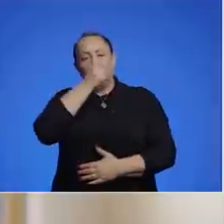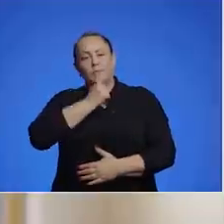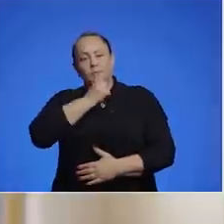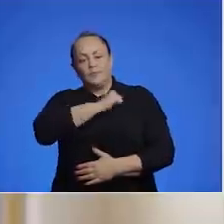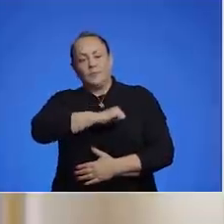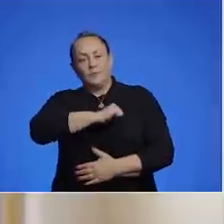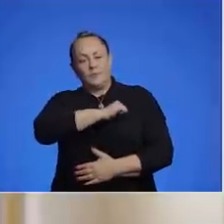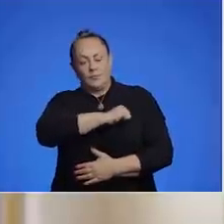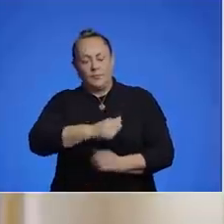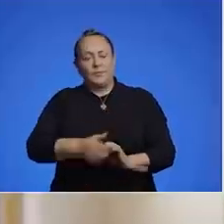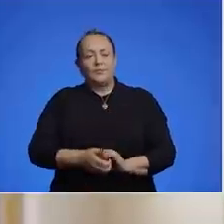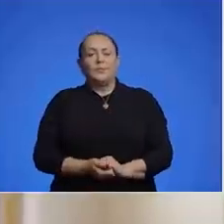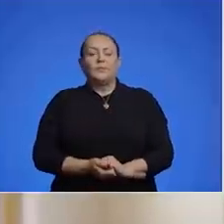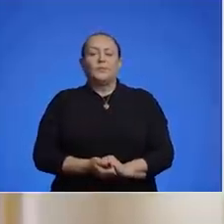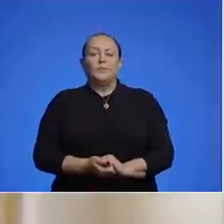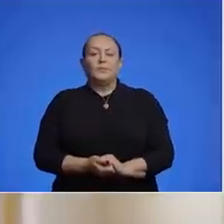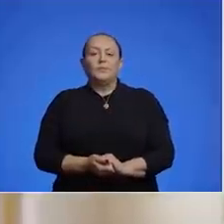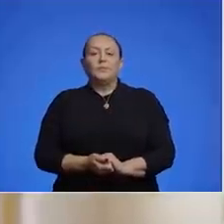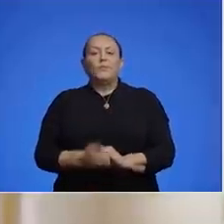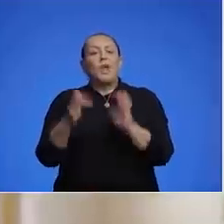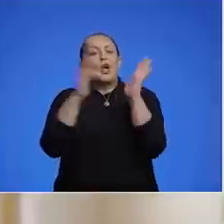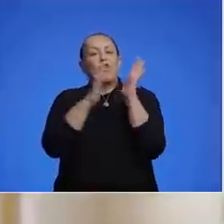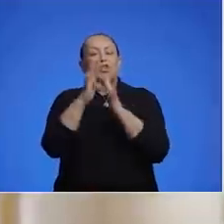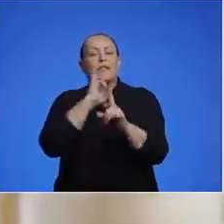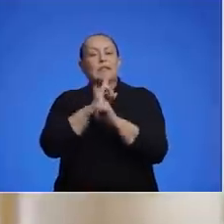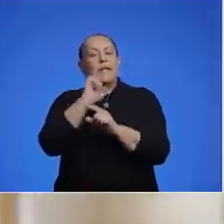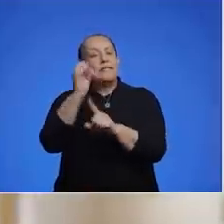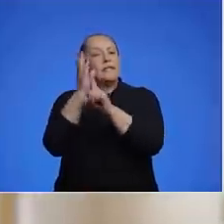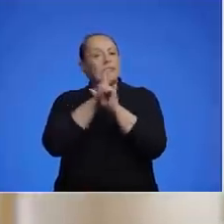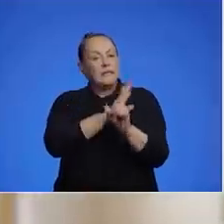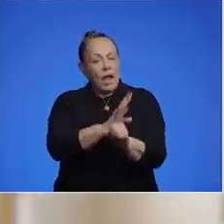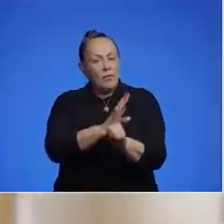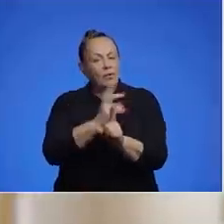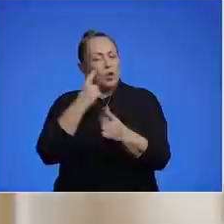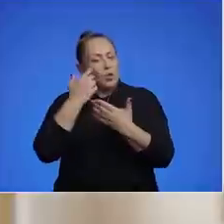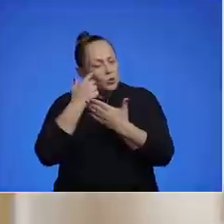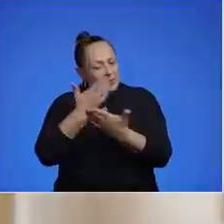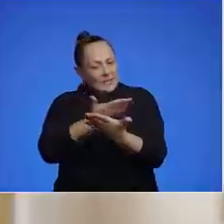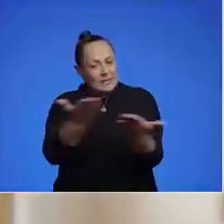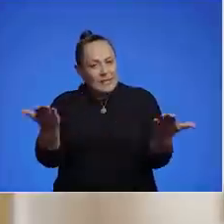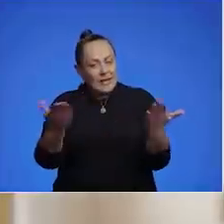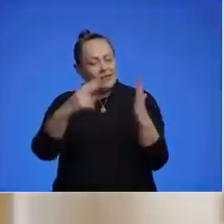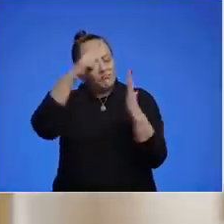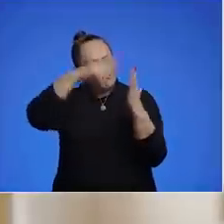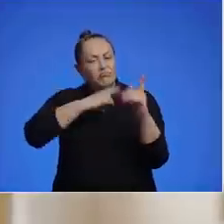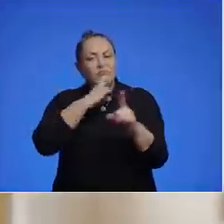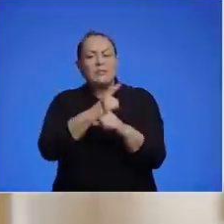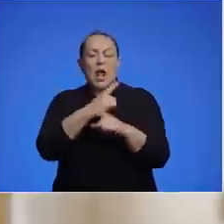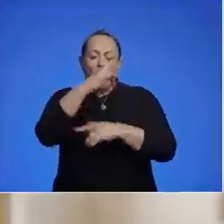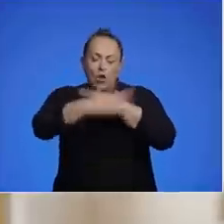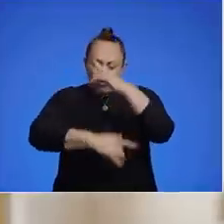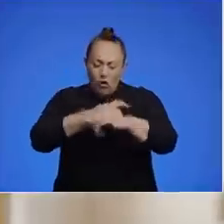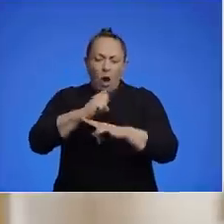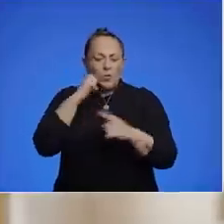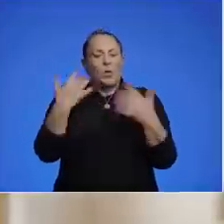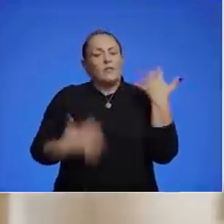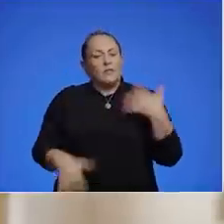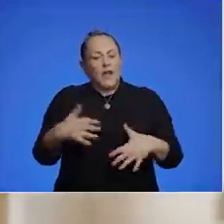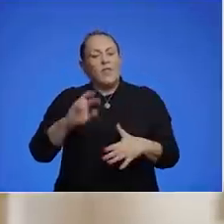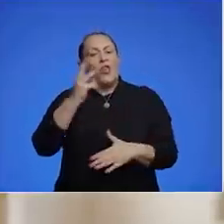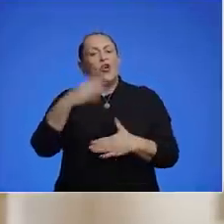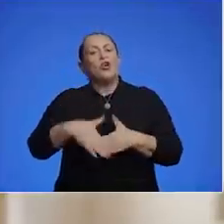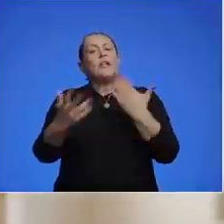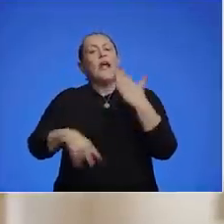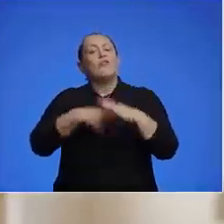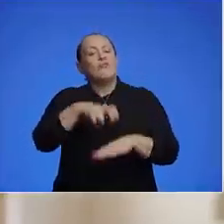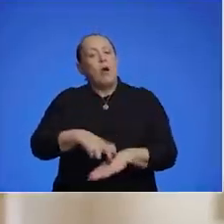Glory to you, O Lord. Jesus said to his disciples, "You see how it is written that the Christ would suffer and on the third day rise